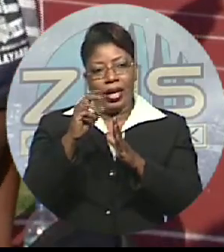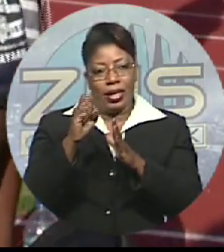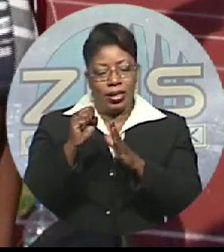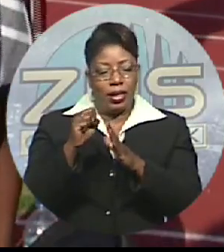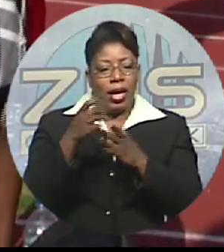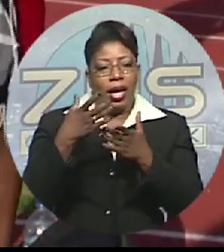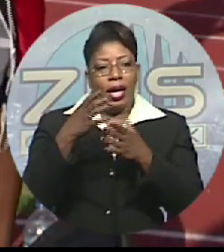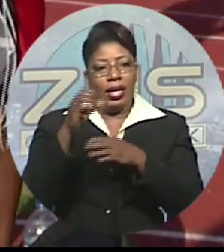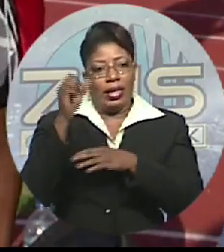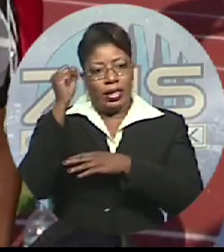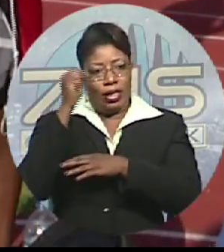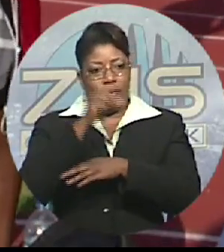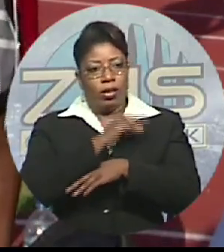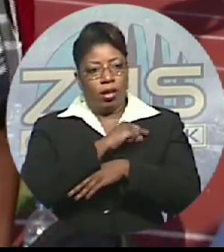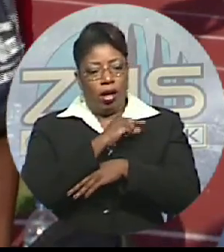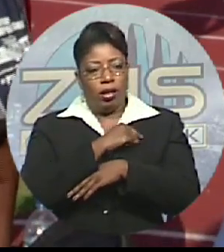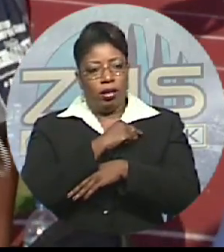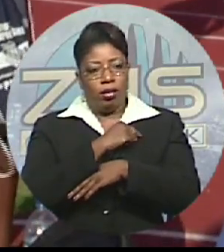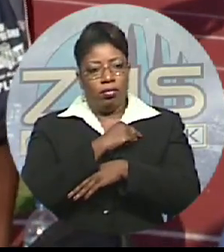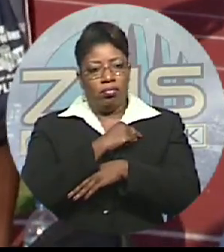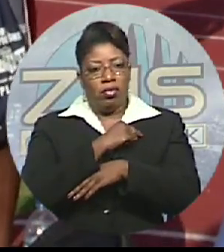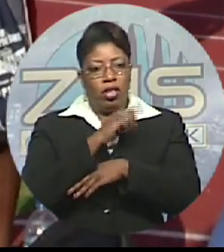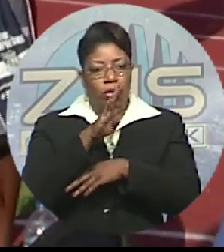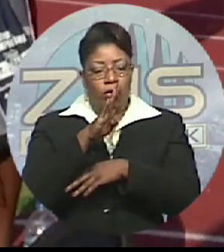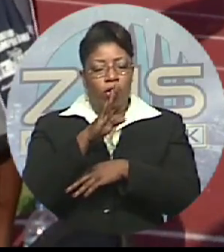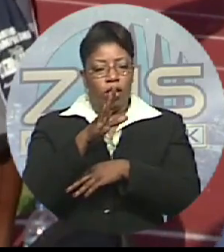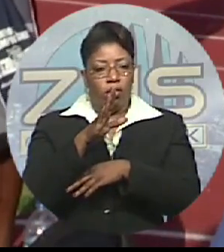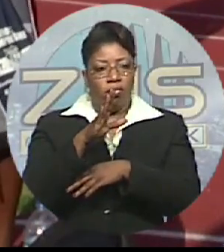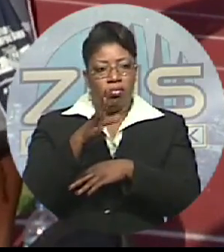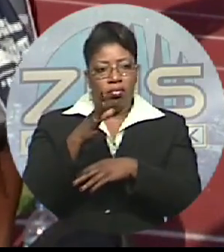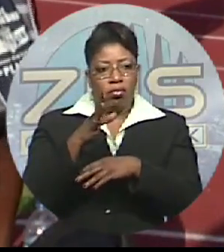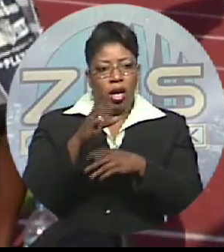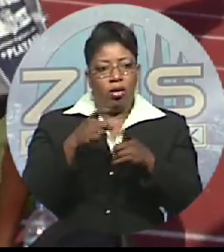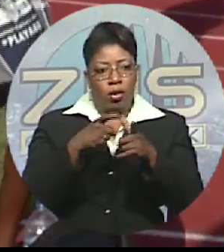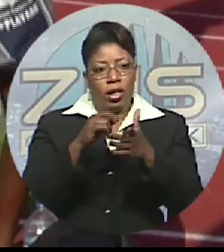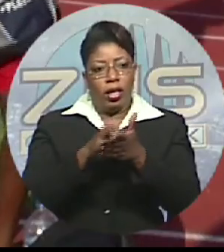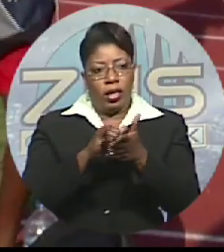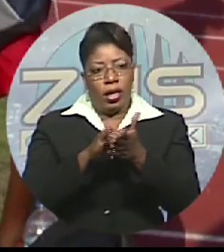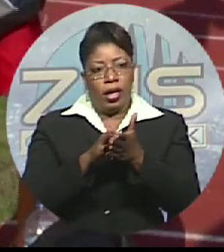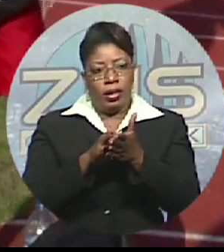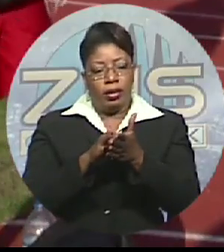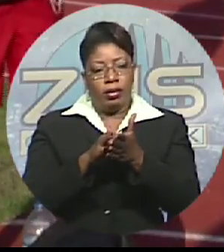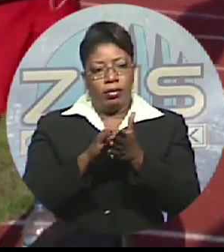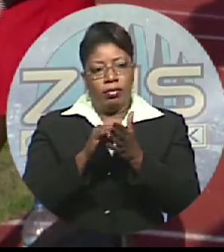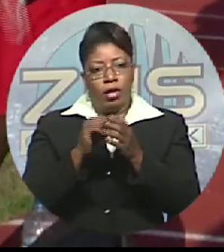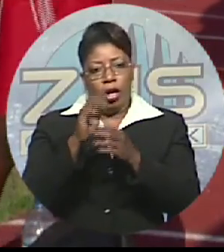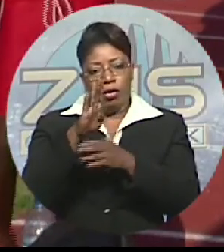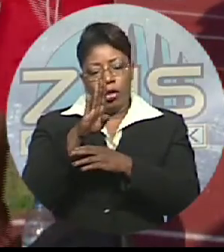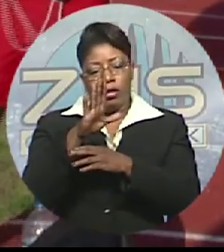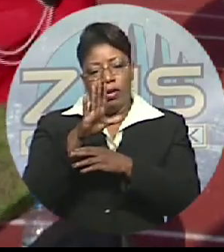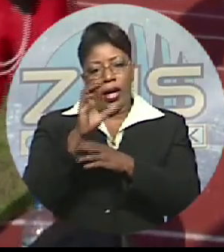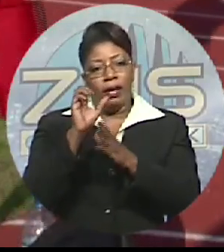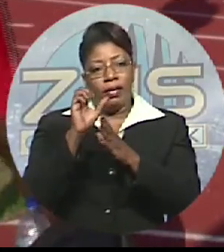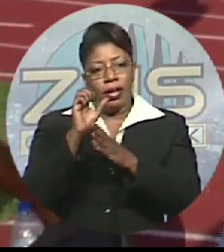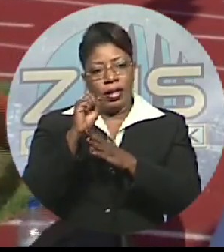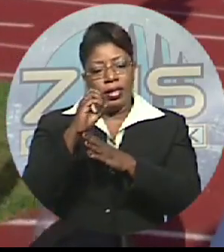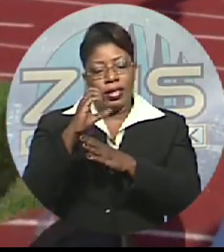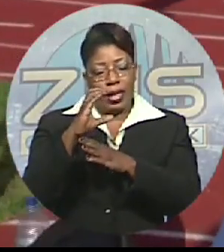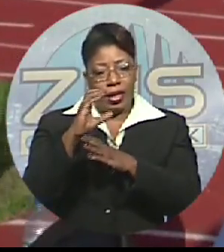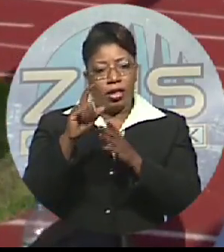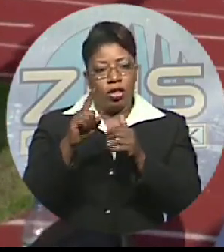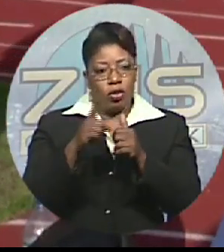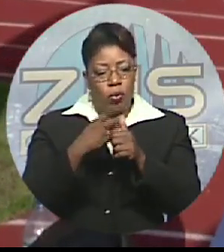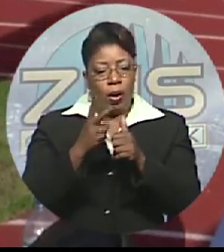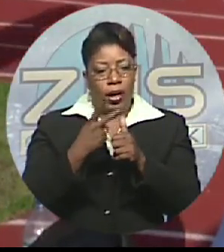Gardner, also you can say he's a 44 quarter miler, having run that under 45 seconds twice. And they all seem to be peaking at the